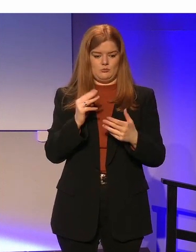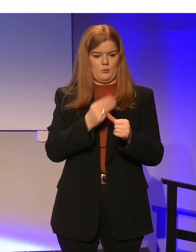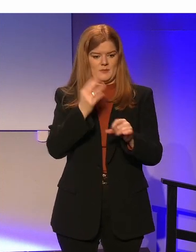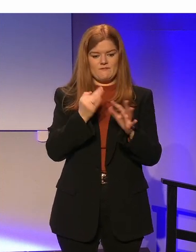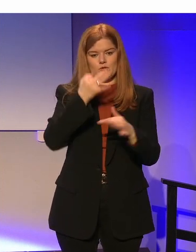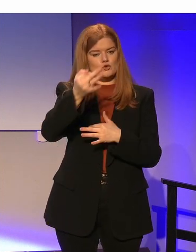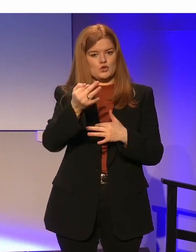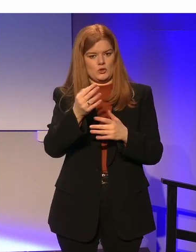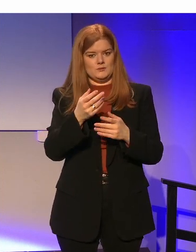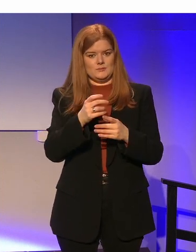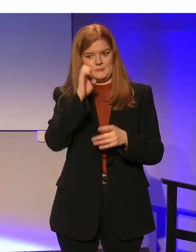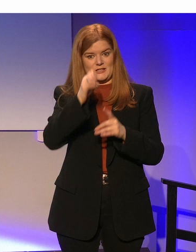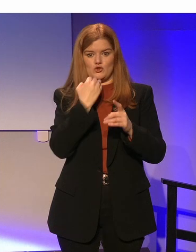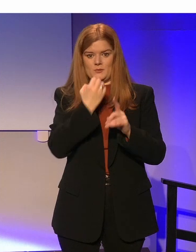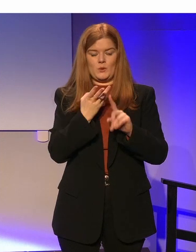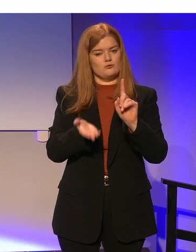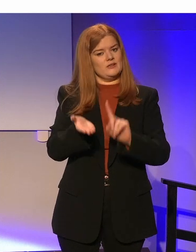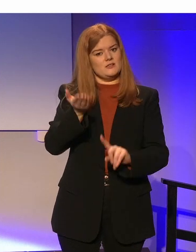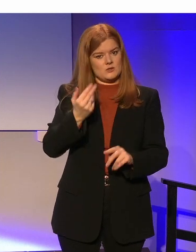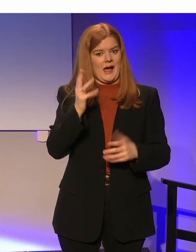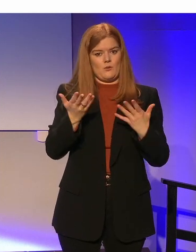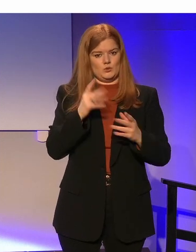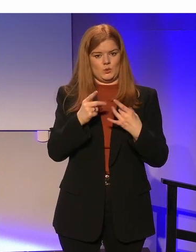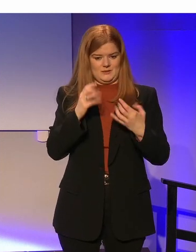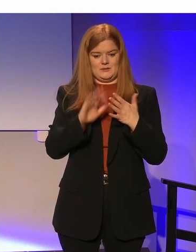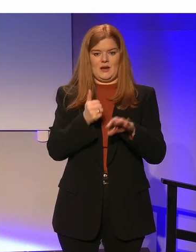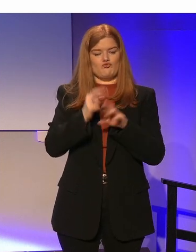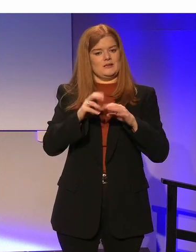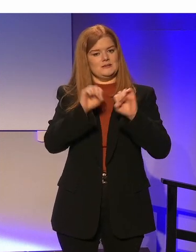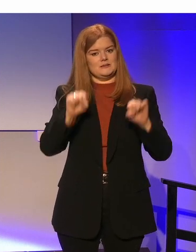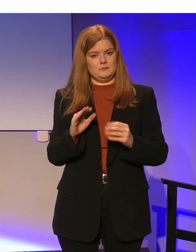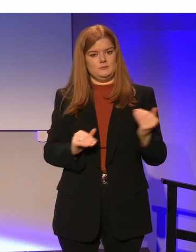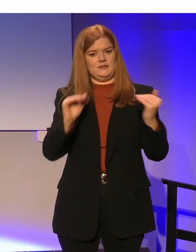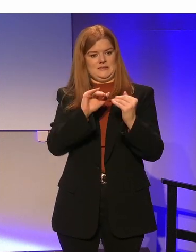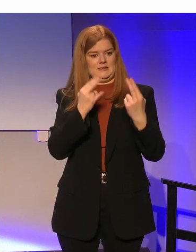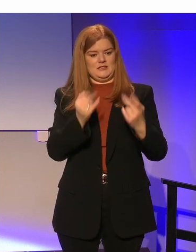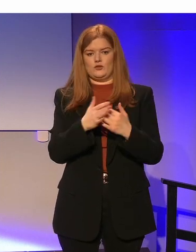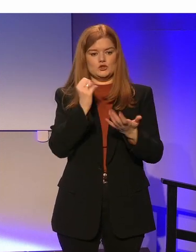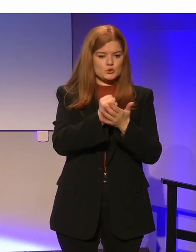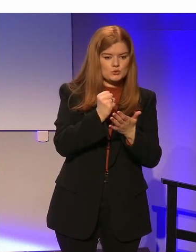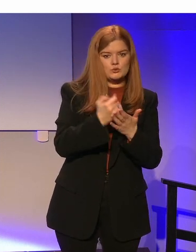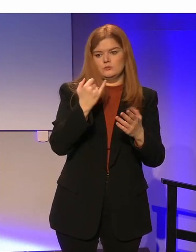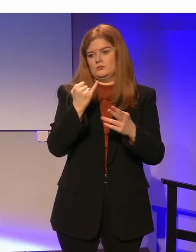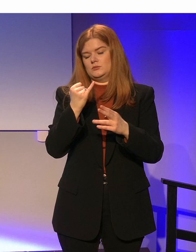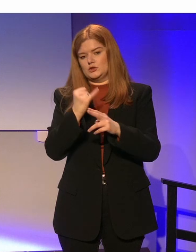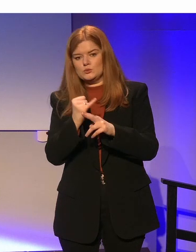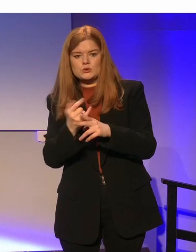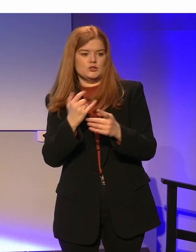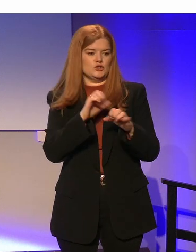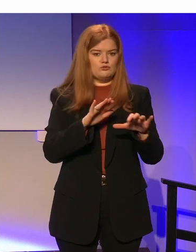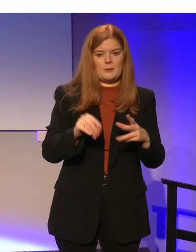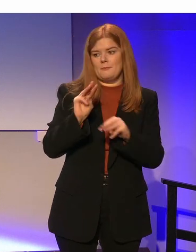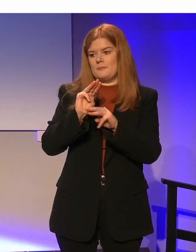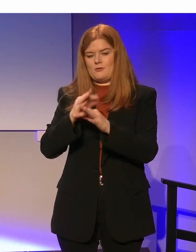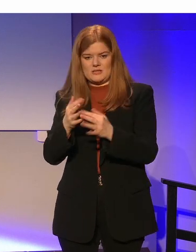the future demand by putting in strong foundations in place to meet the needs of schools, of children, of parents, and